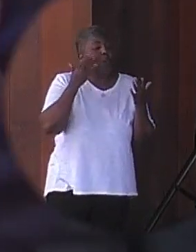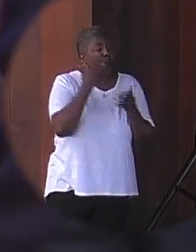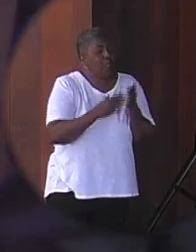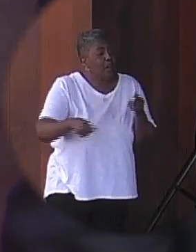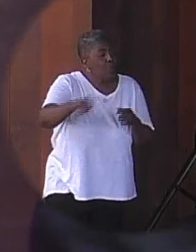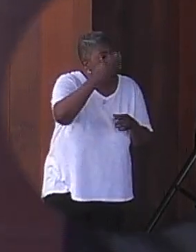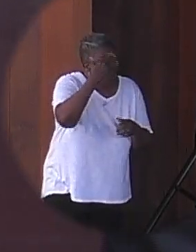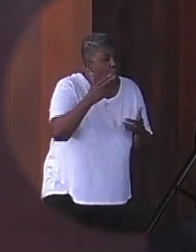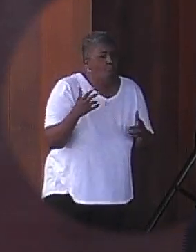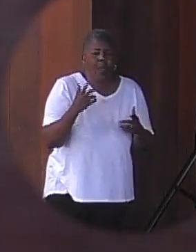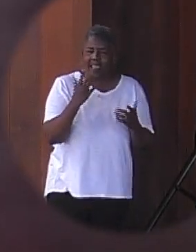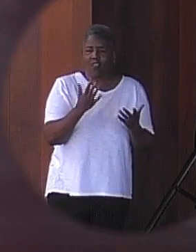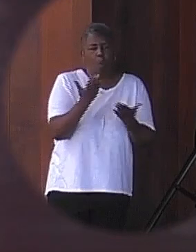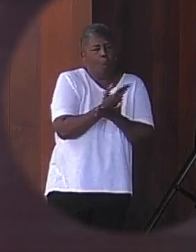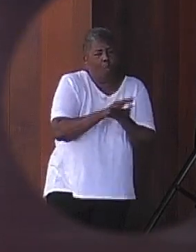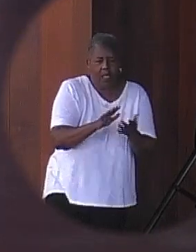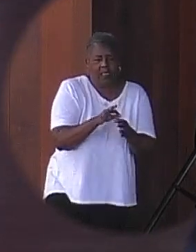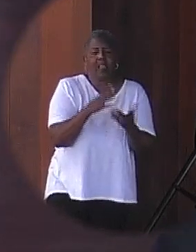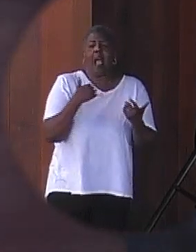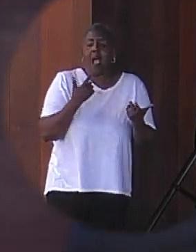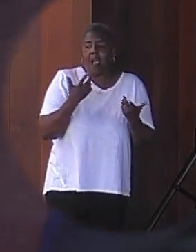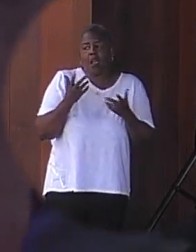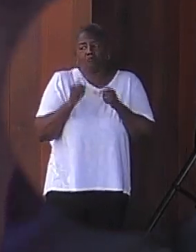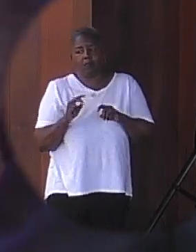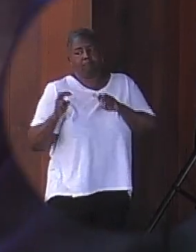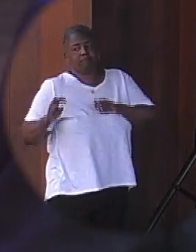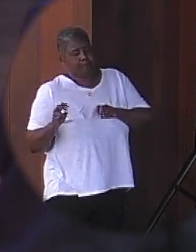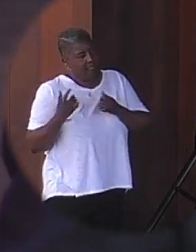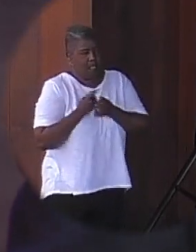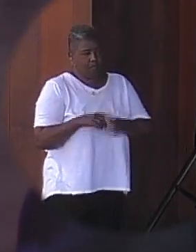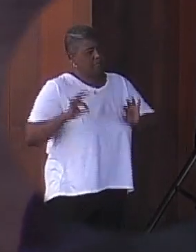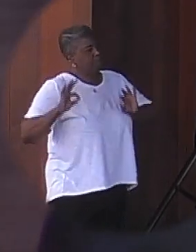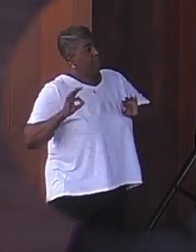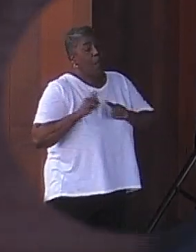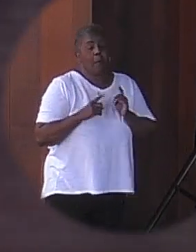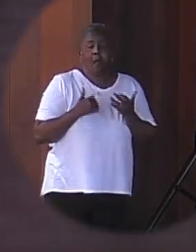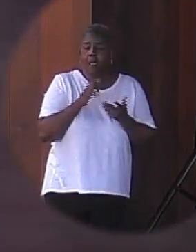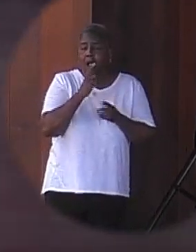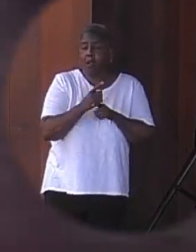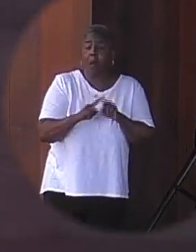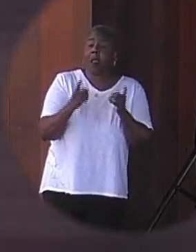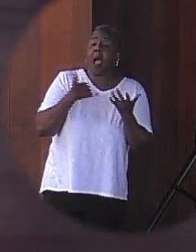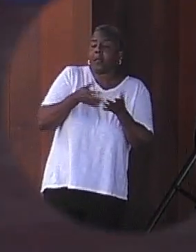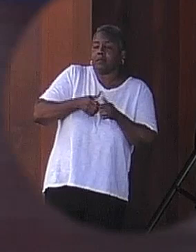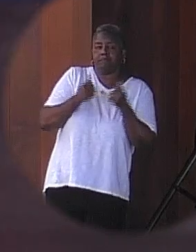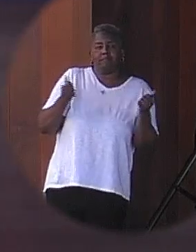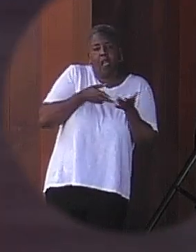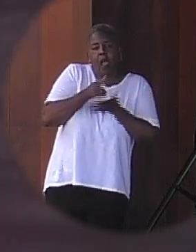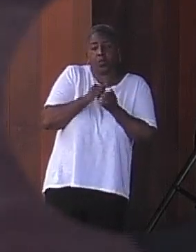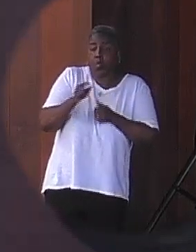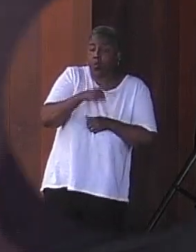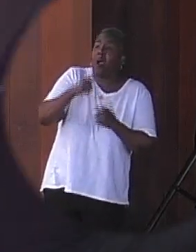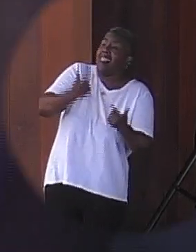are more saved and sanctified than I am, and your neighbor is trying to act like they got it all together, so don't call them out right now. Let me just be honest on their